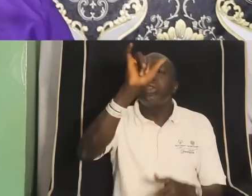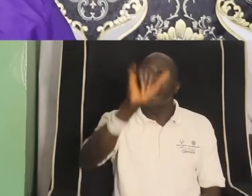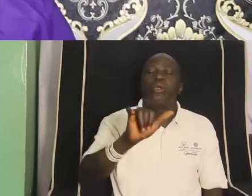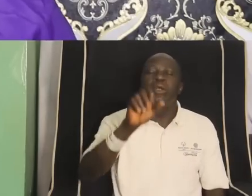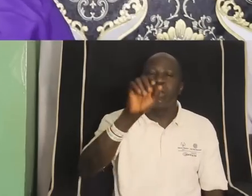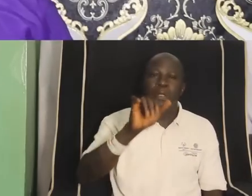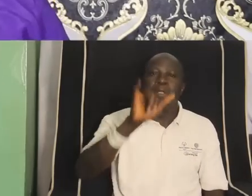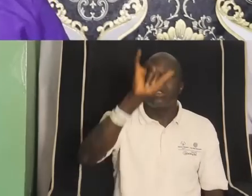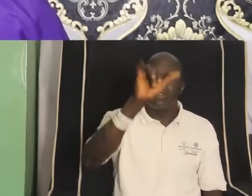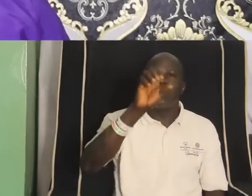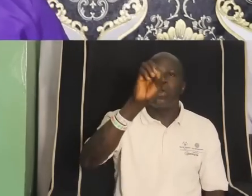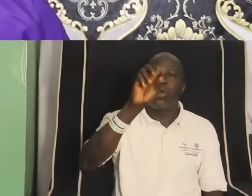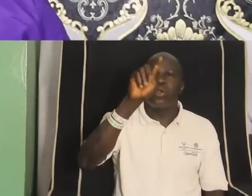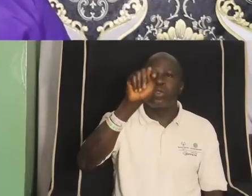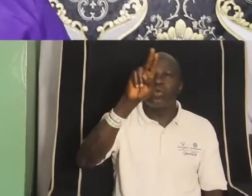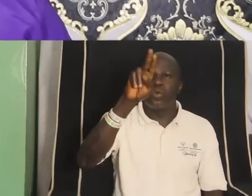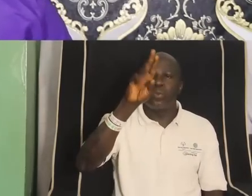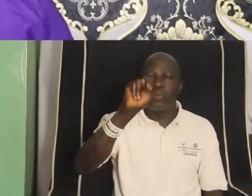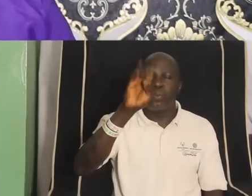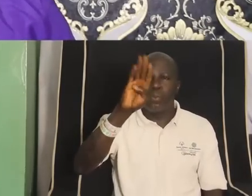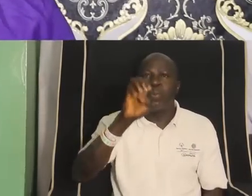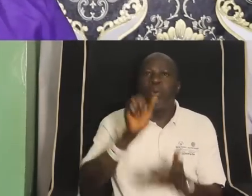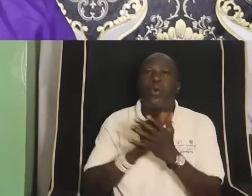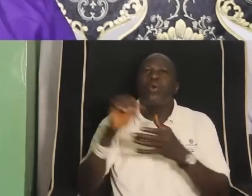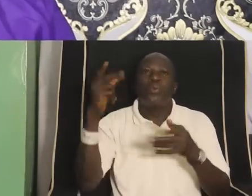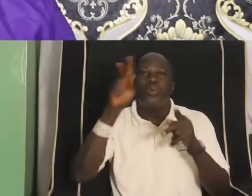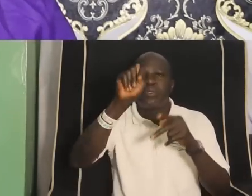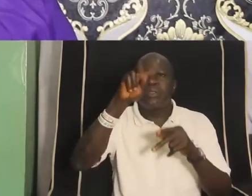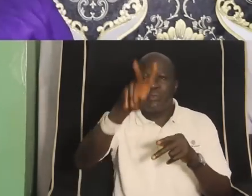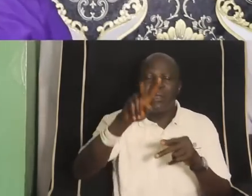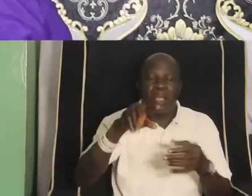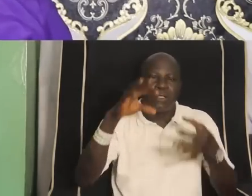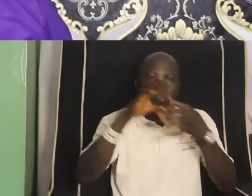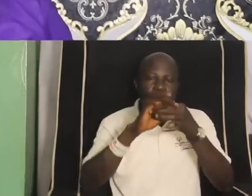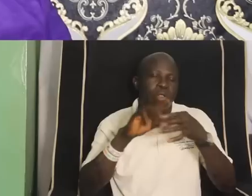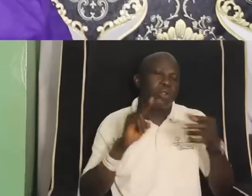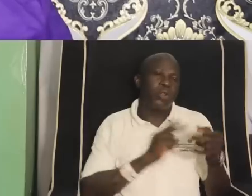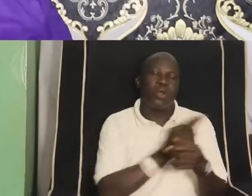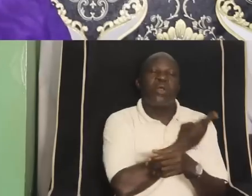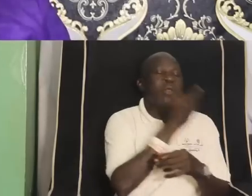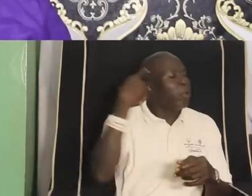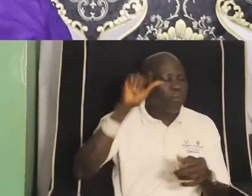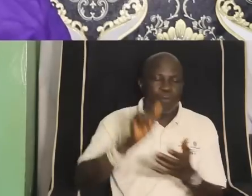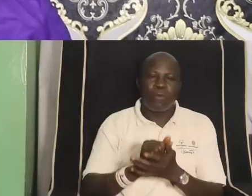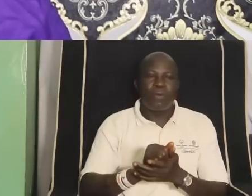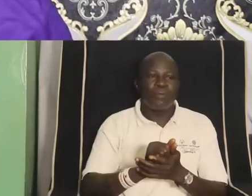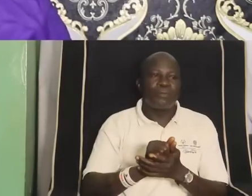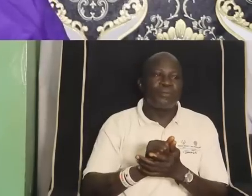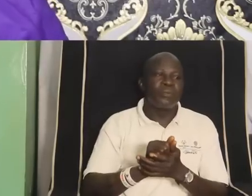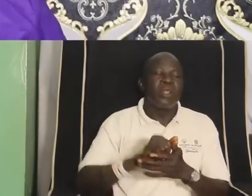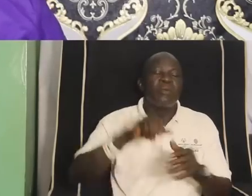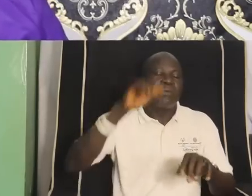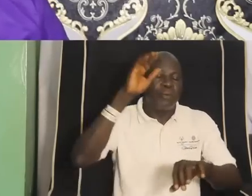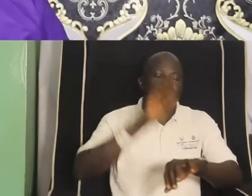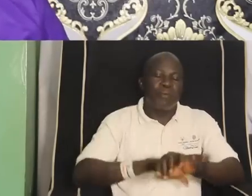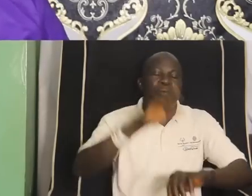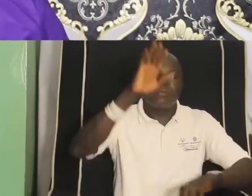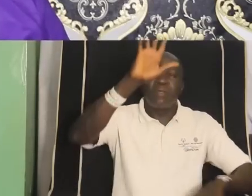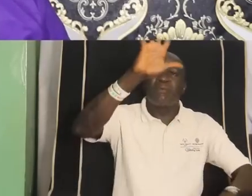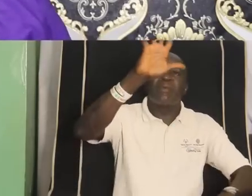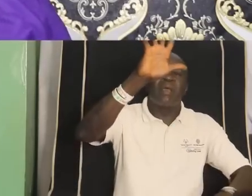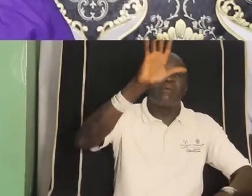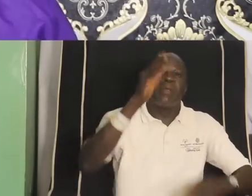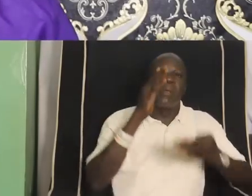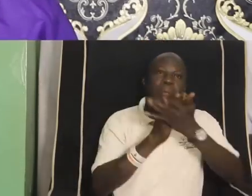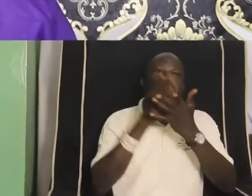YouTube BabaSebioba TV BabaSebioba TV ko join yen join us lati ago 5 Nigeria time ko ya ju 15 minutes